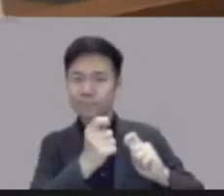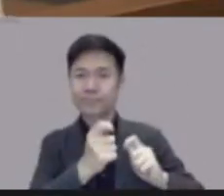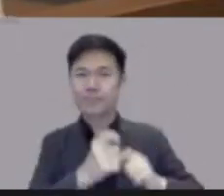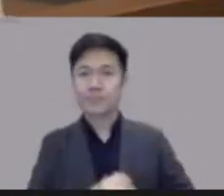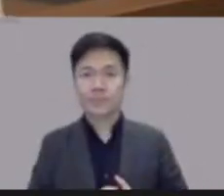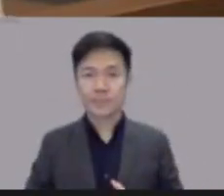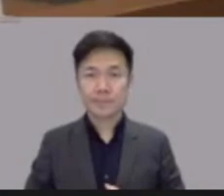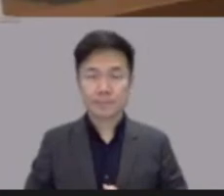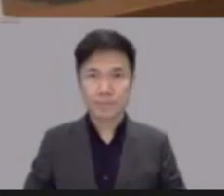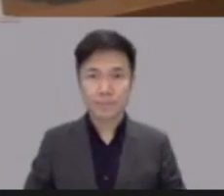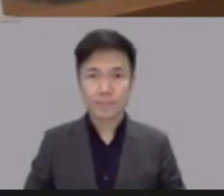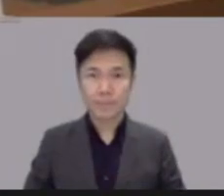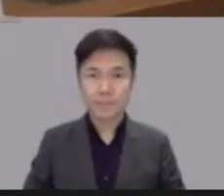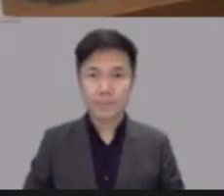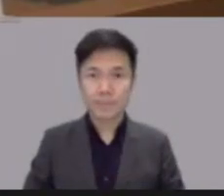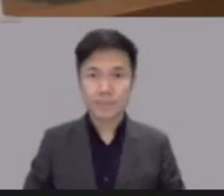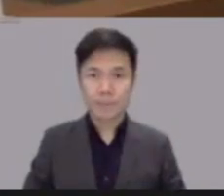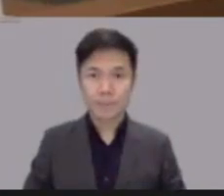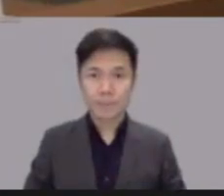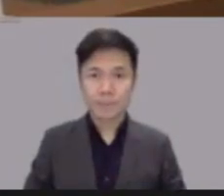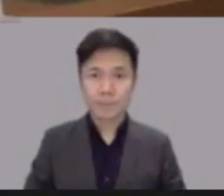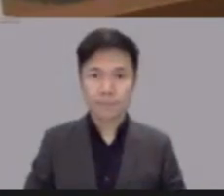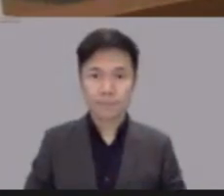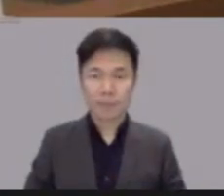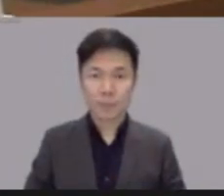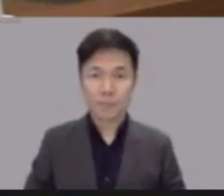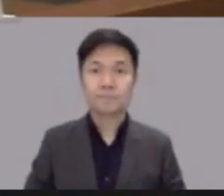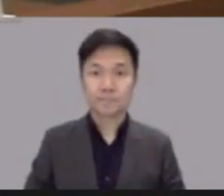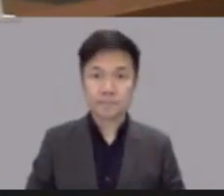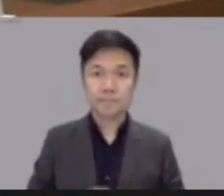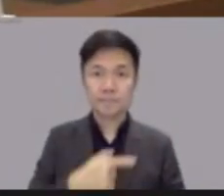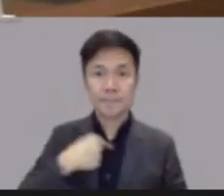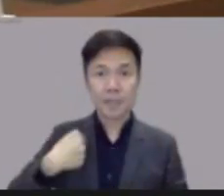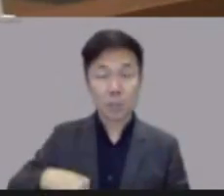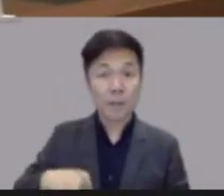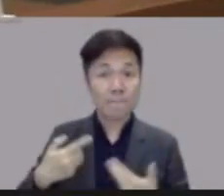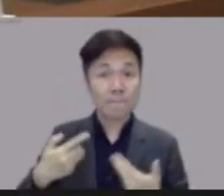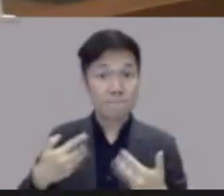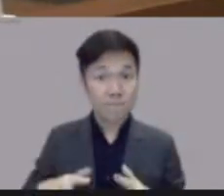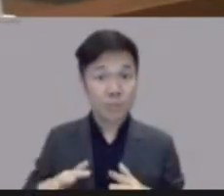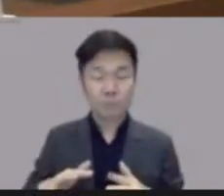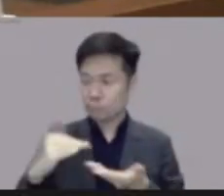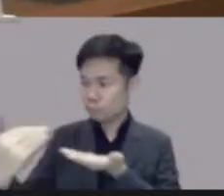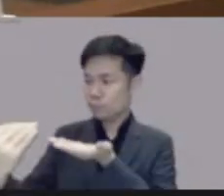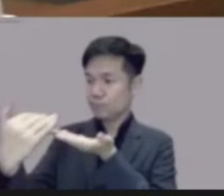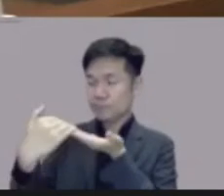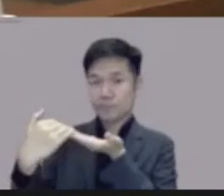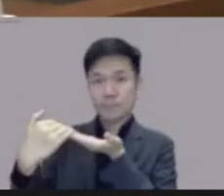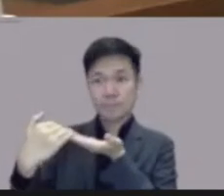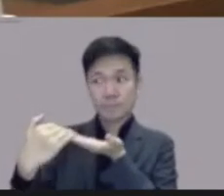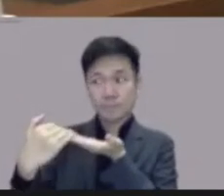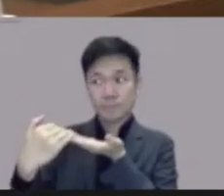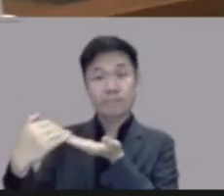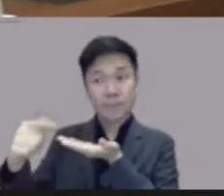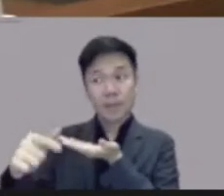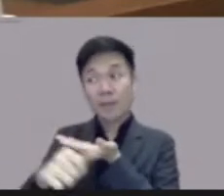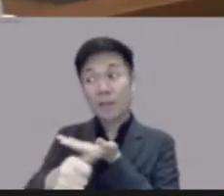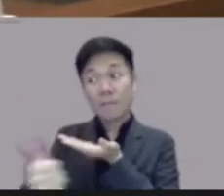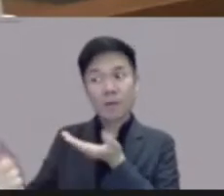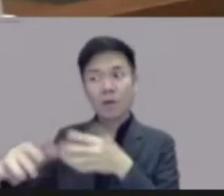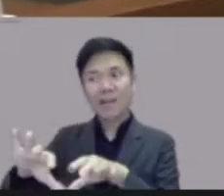chair we think our capacity China has also forged a partnership with other countries